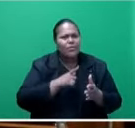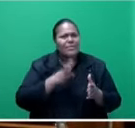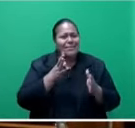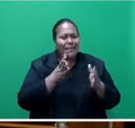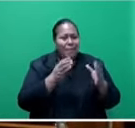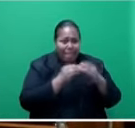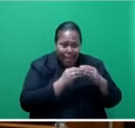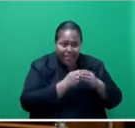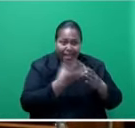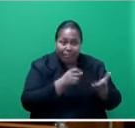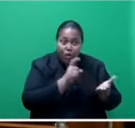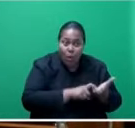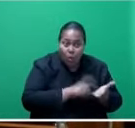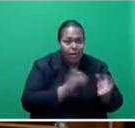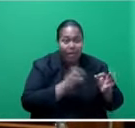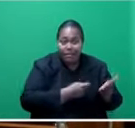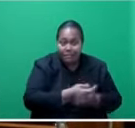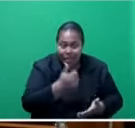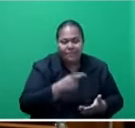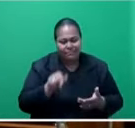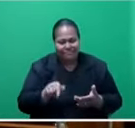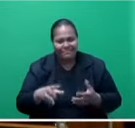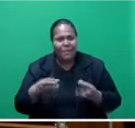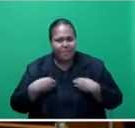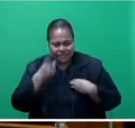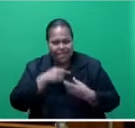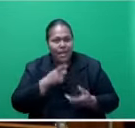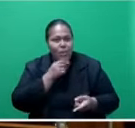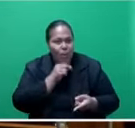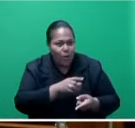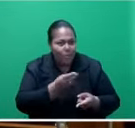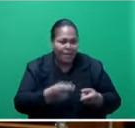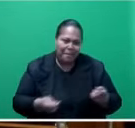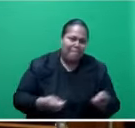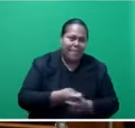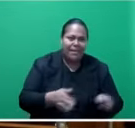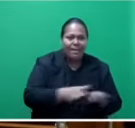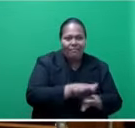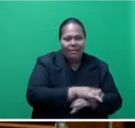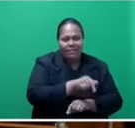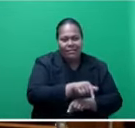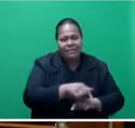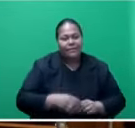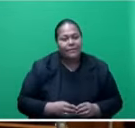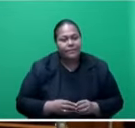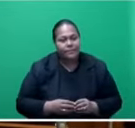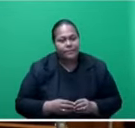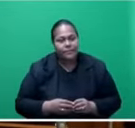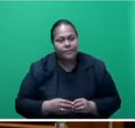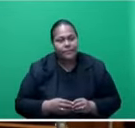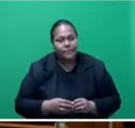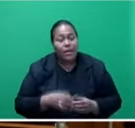banks and offers much needed cash injections of up to about $21,000. The